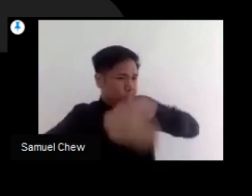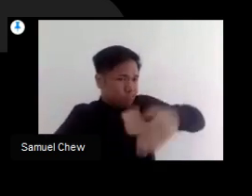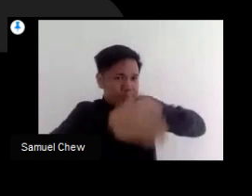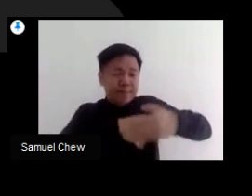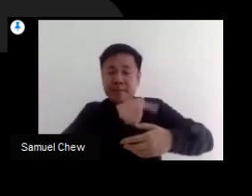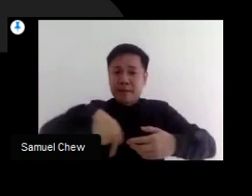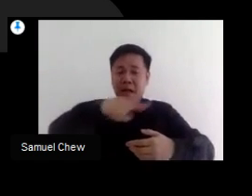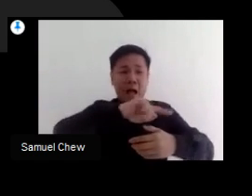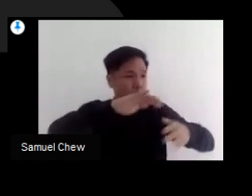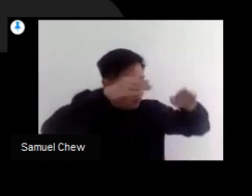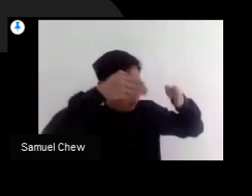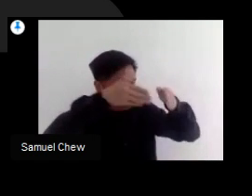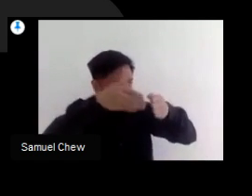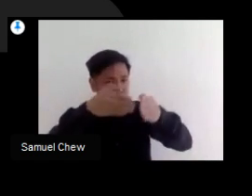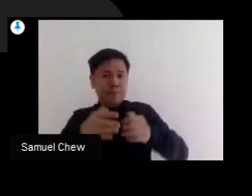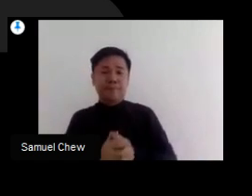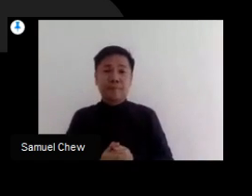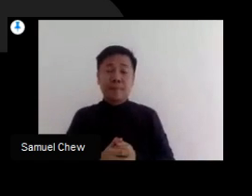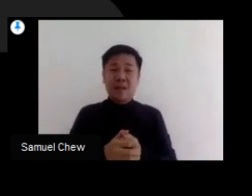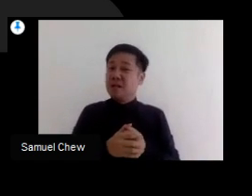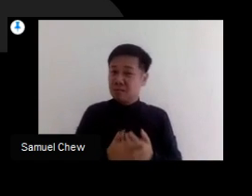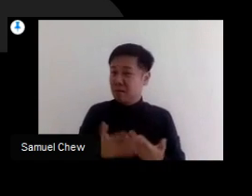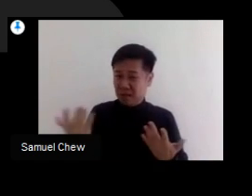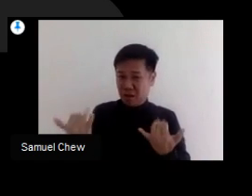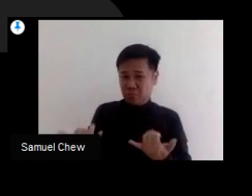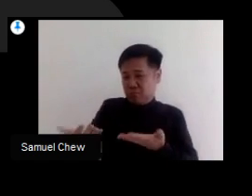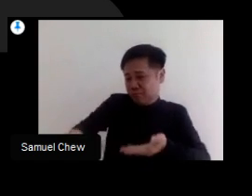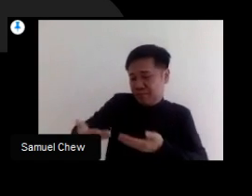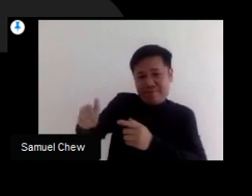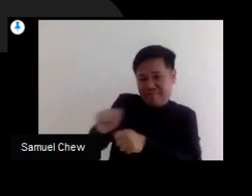remedial measures. Coronavirus pandemic draw